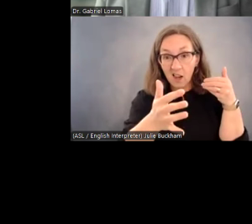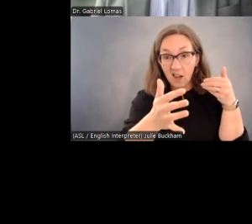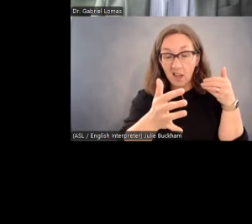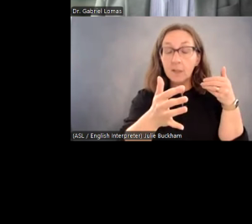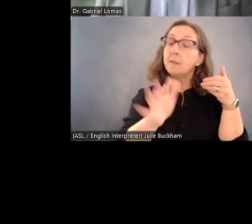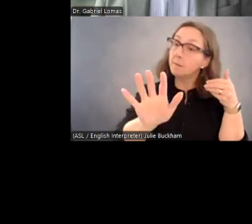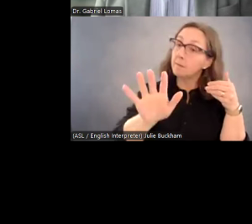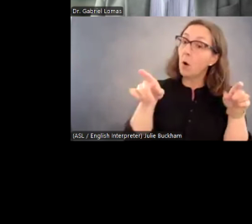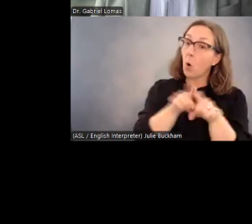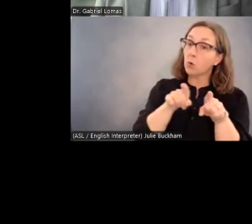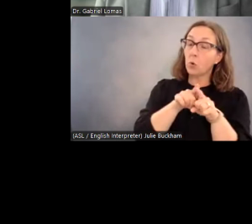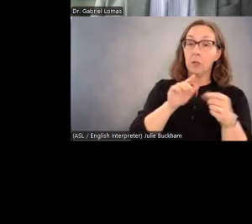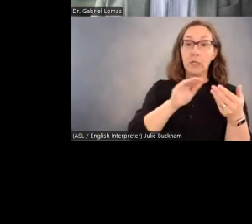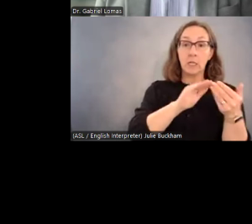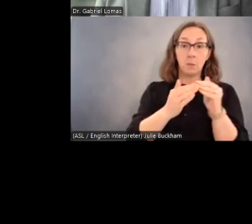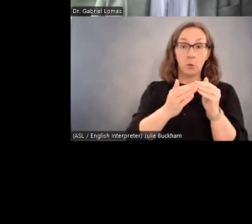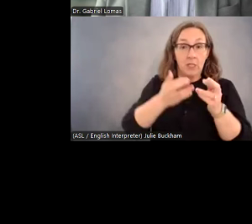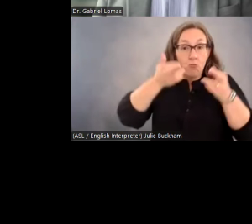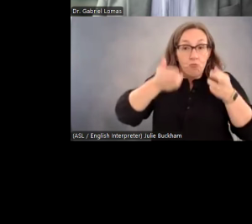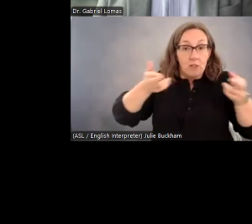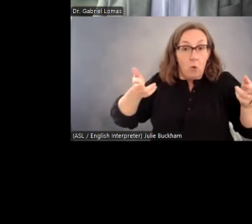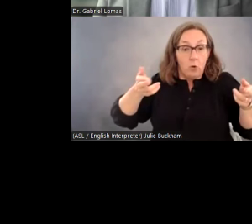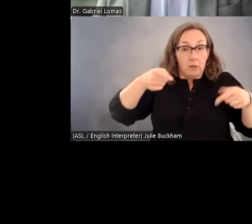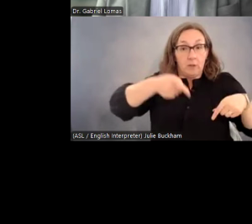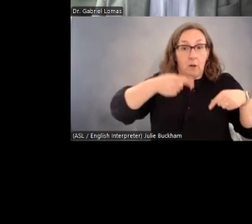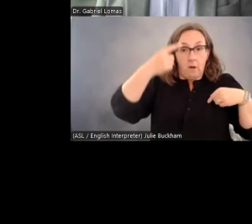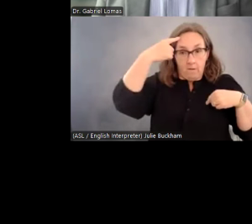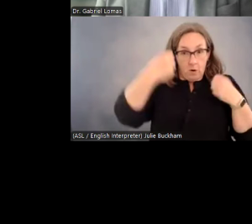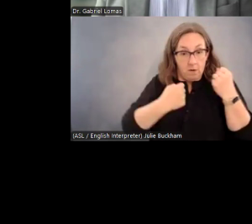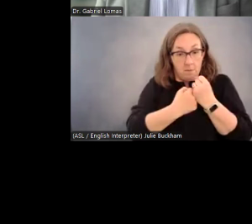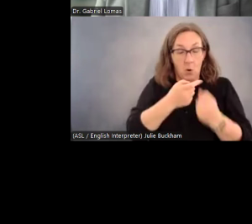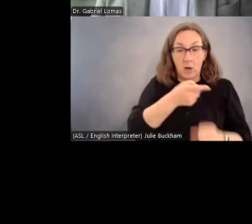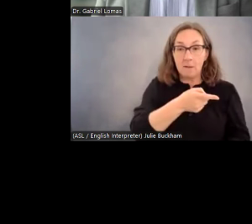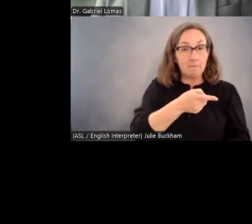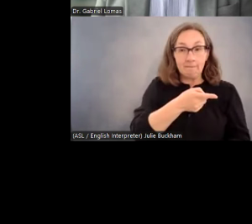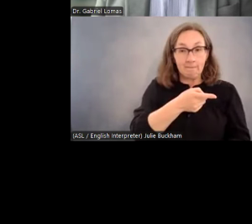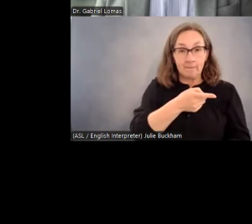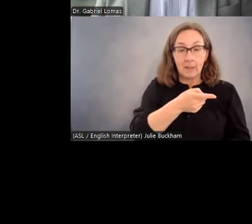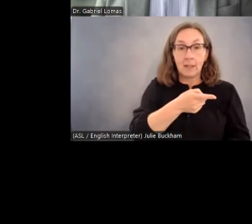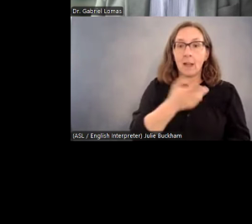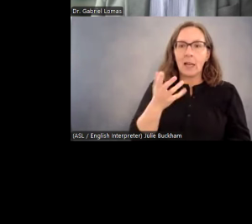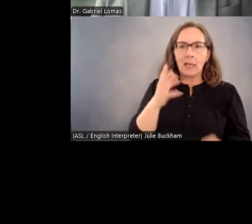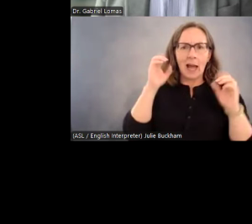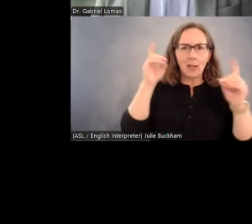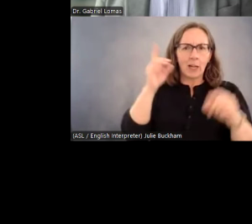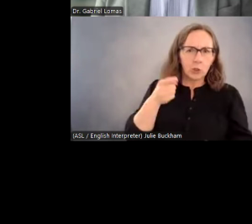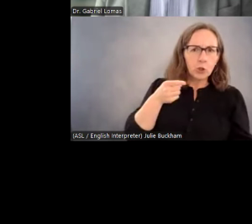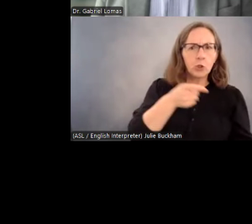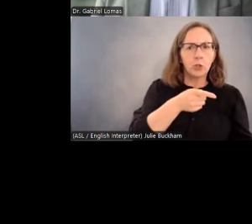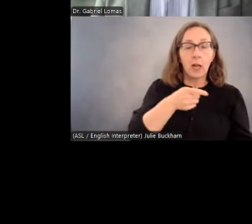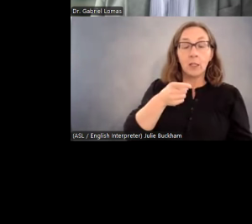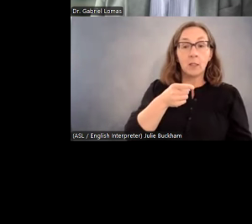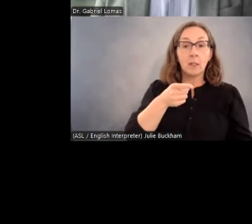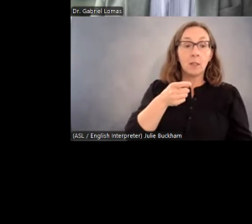and the kind of community-based resources that exist to really help him, and what kind of education and training